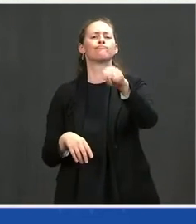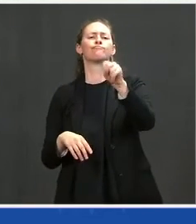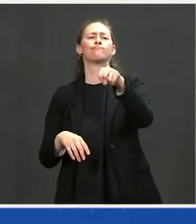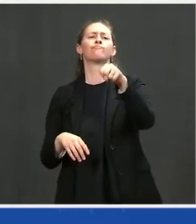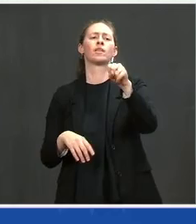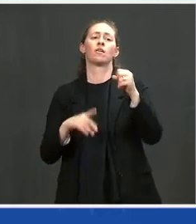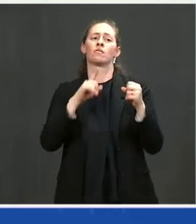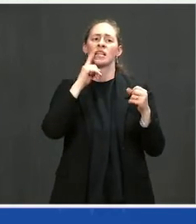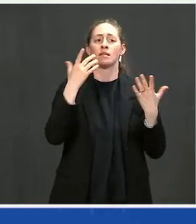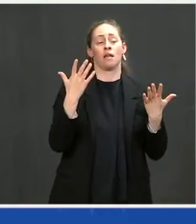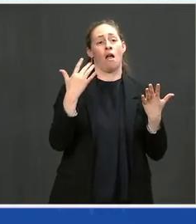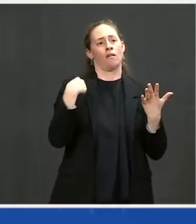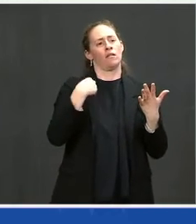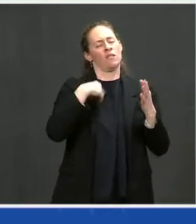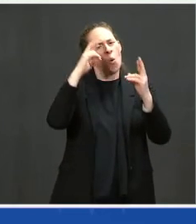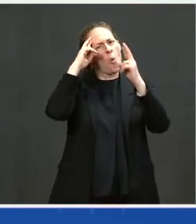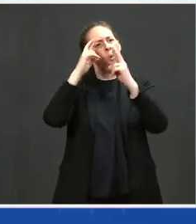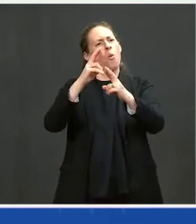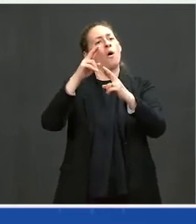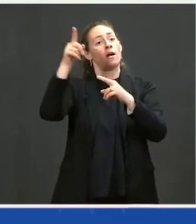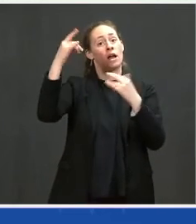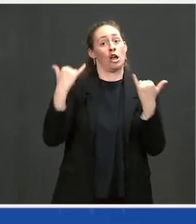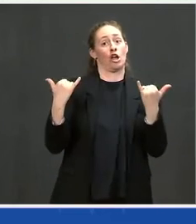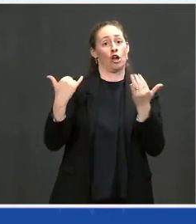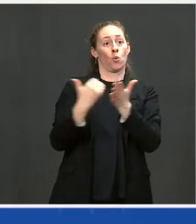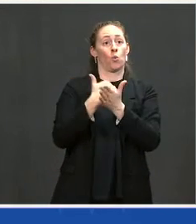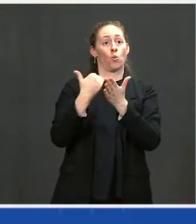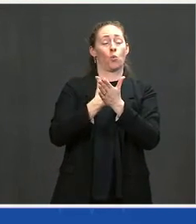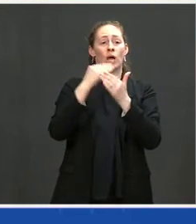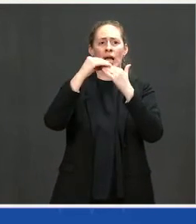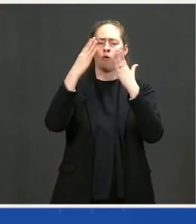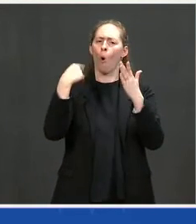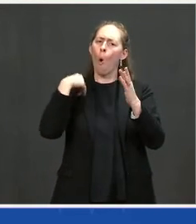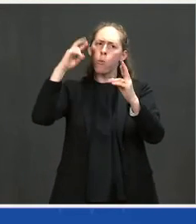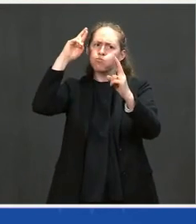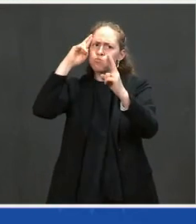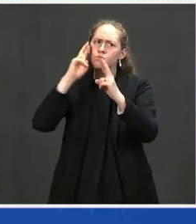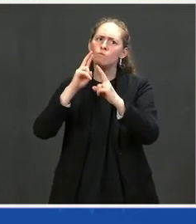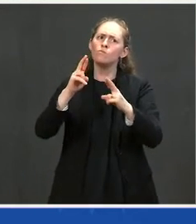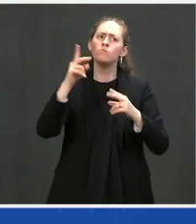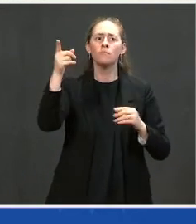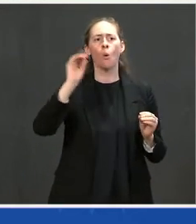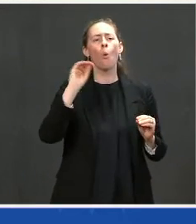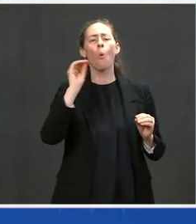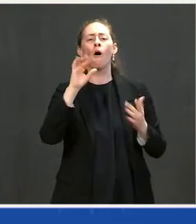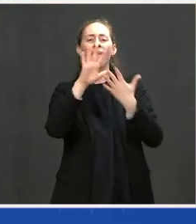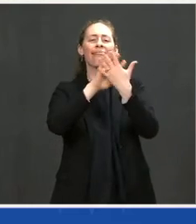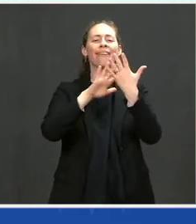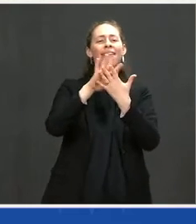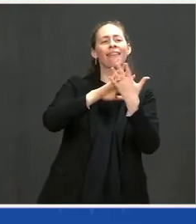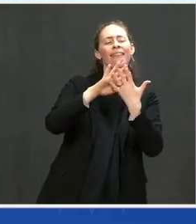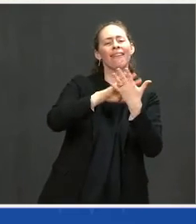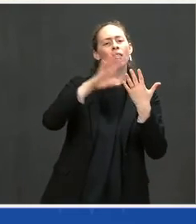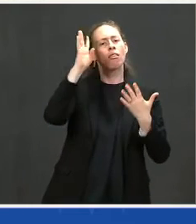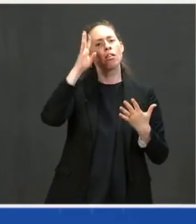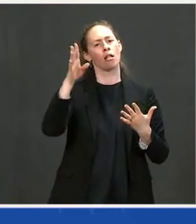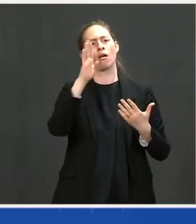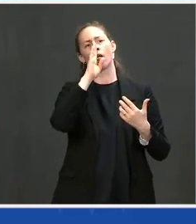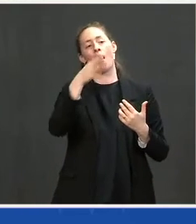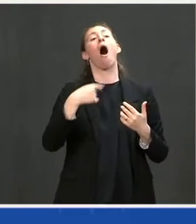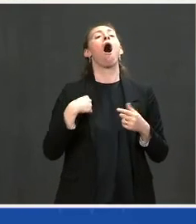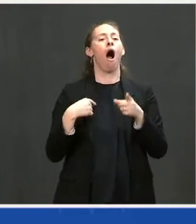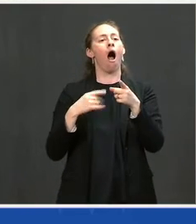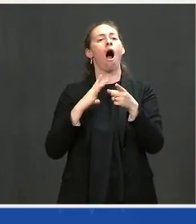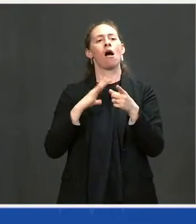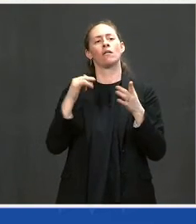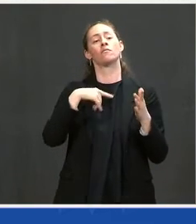no pretense about not understanding what I'm saying any more than I do him. I pointed out to him, no leader can be sustained in his